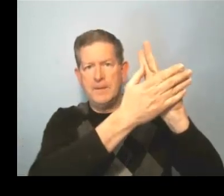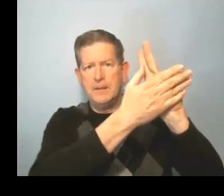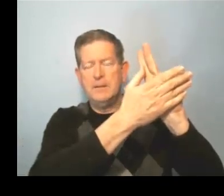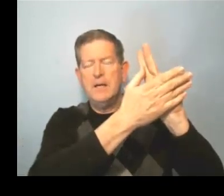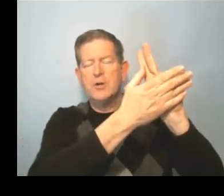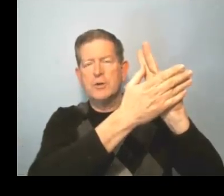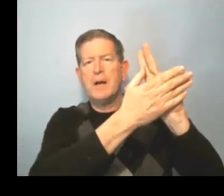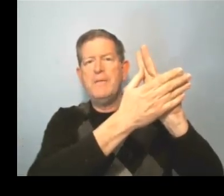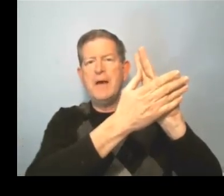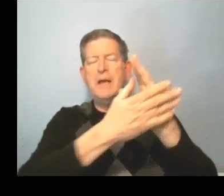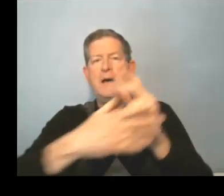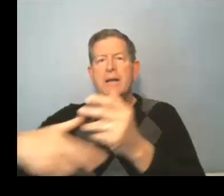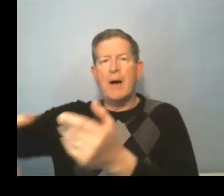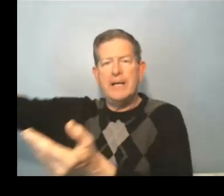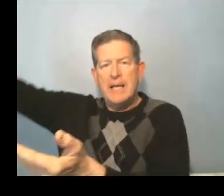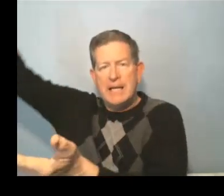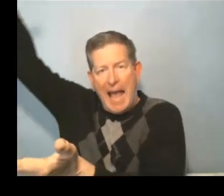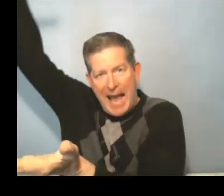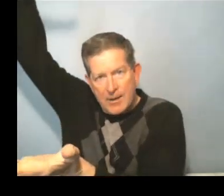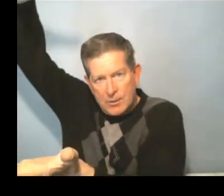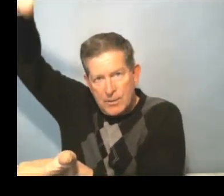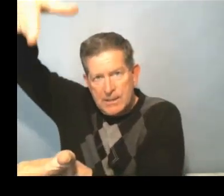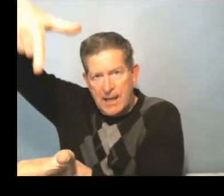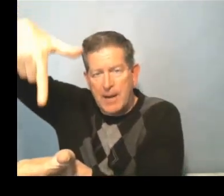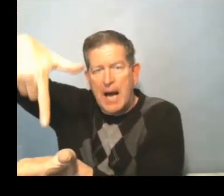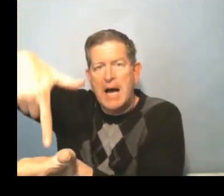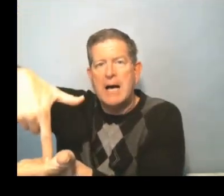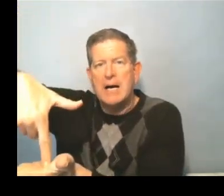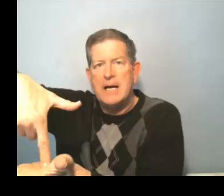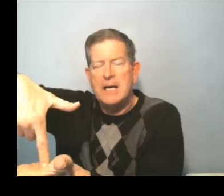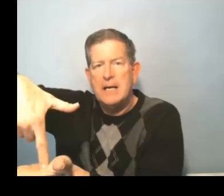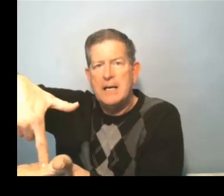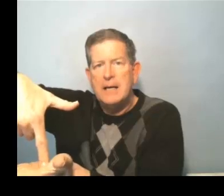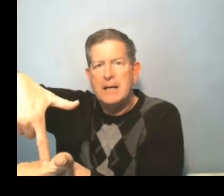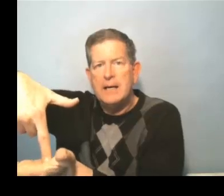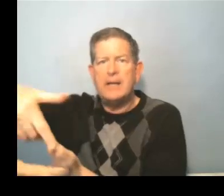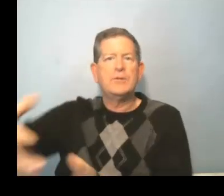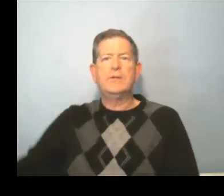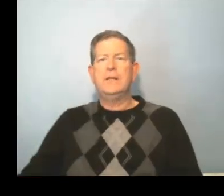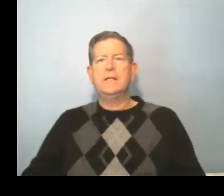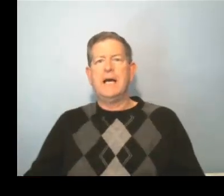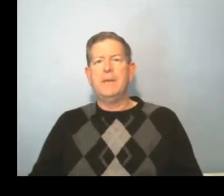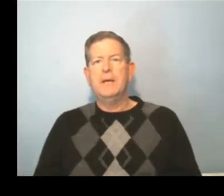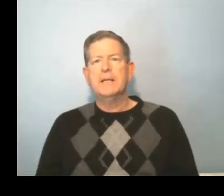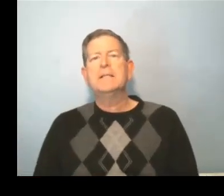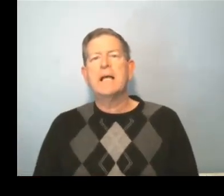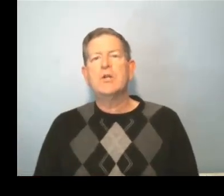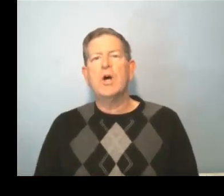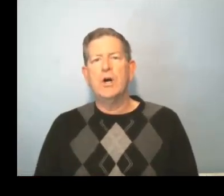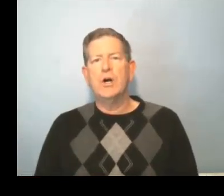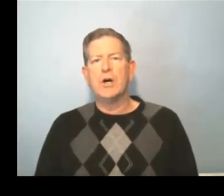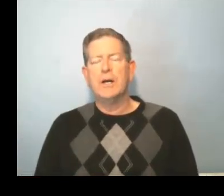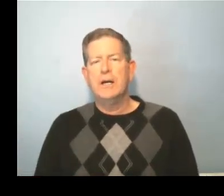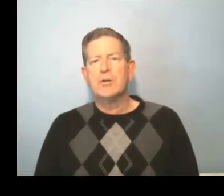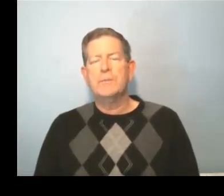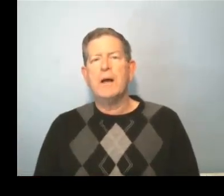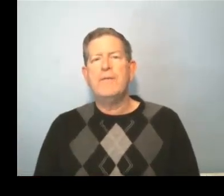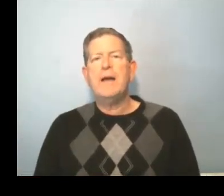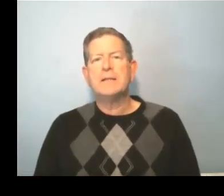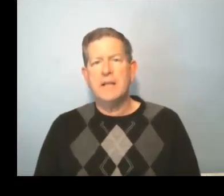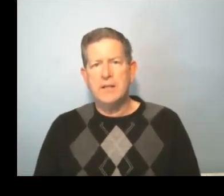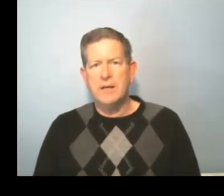réveille. Je me réveille. Now I indicate at a certain time. Ah. And now just say the time. 7 heures.